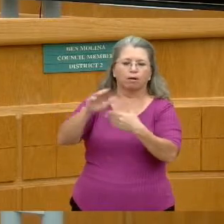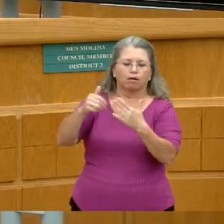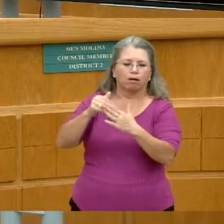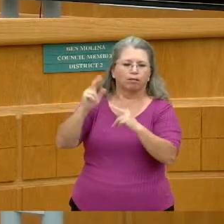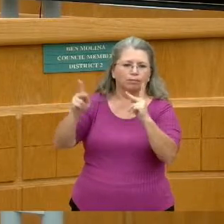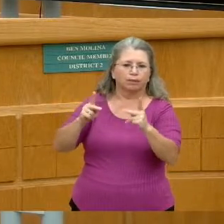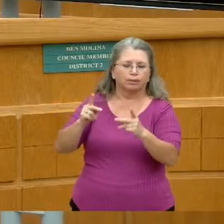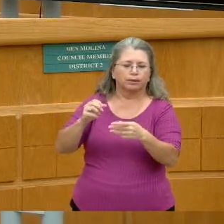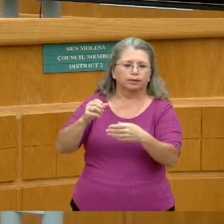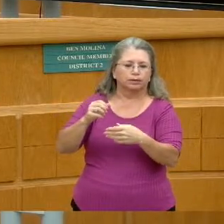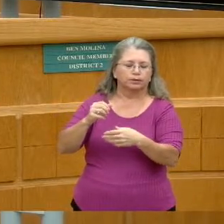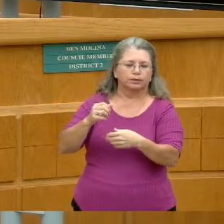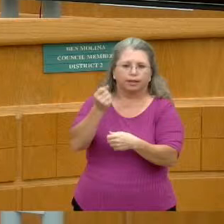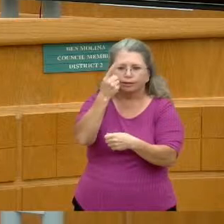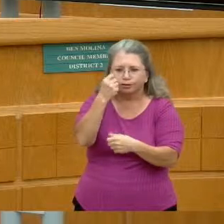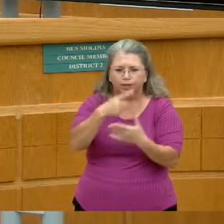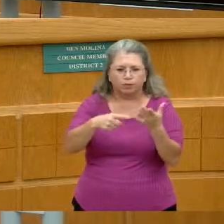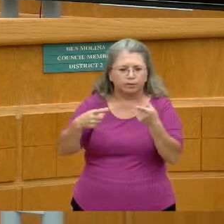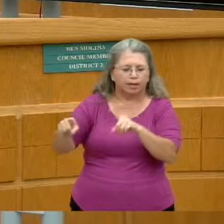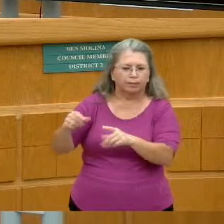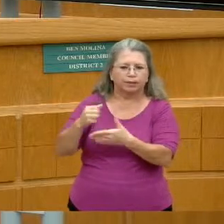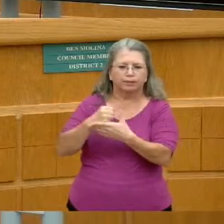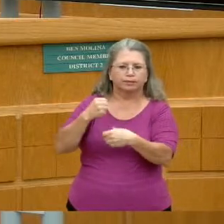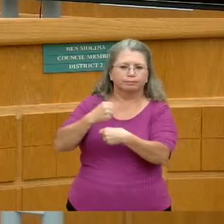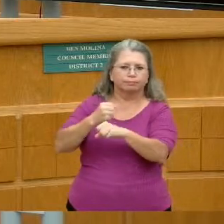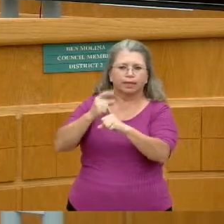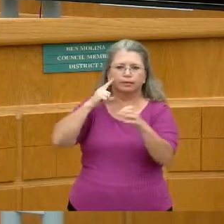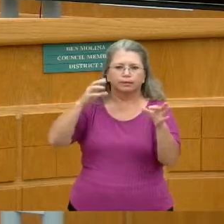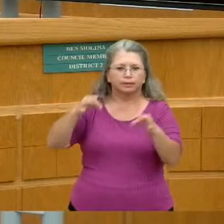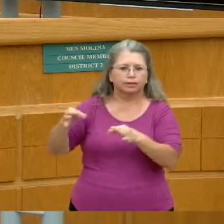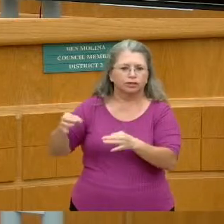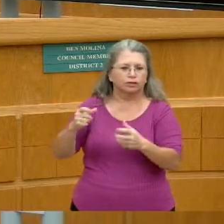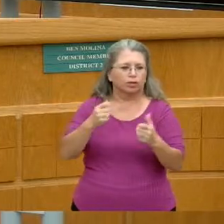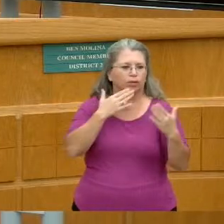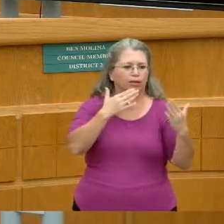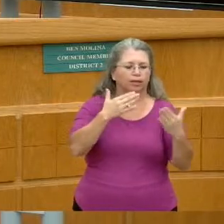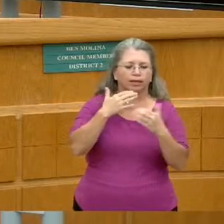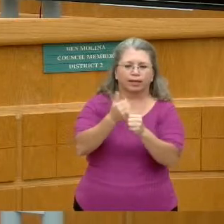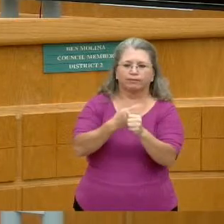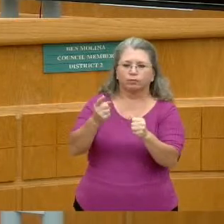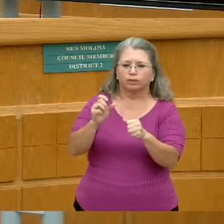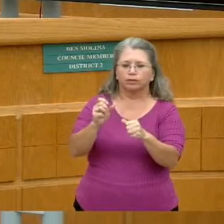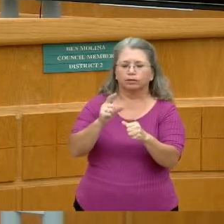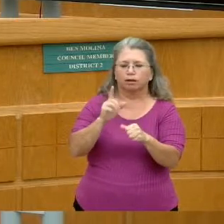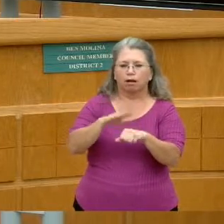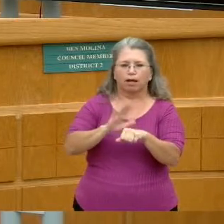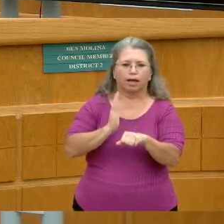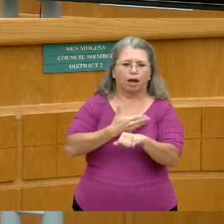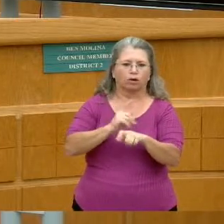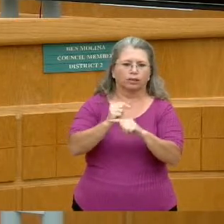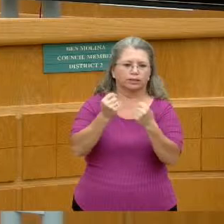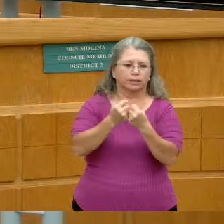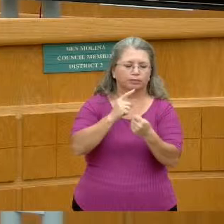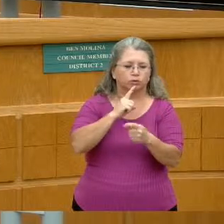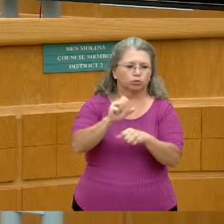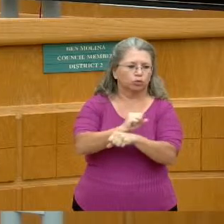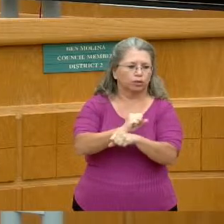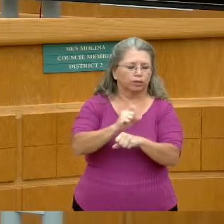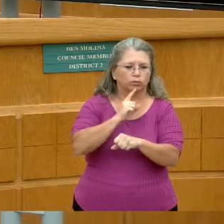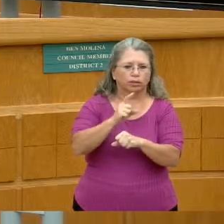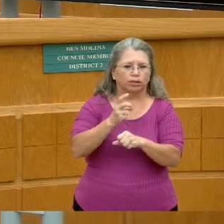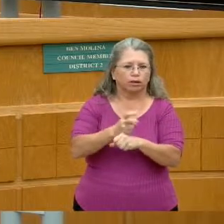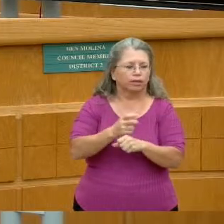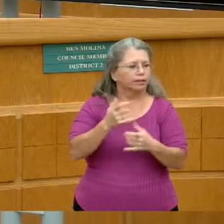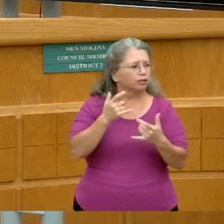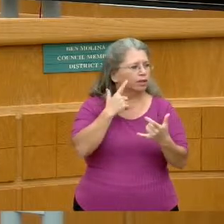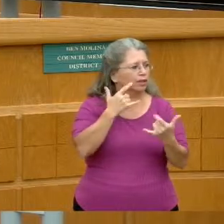hold of what's happening with COVID. So I'd just like to thank everybody that's working really hard on our team. And with that, I think we'll have a